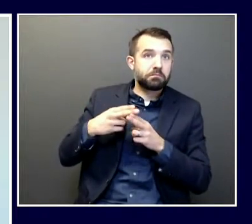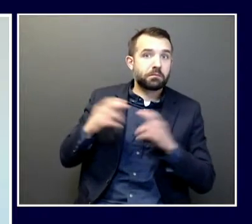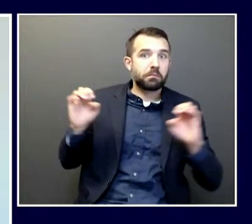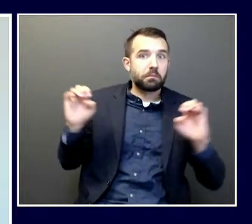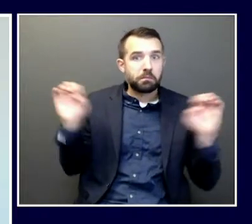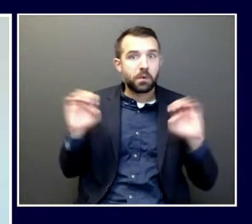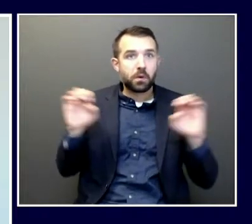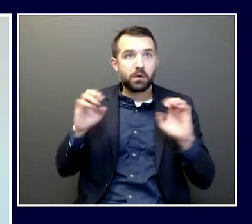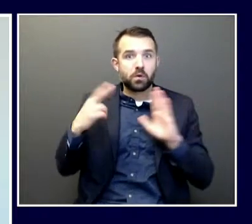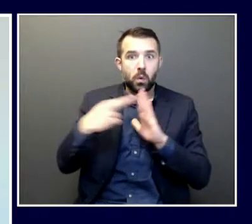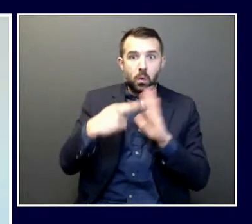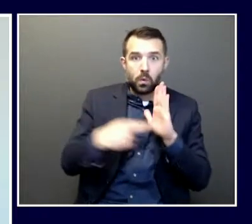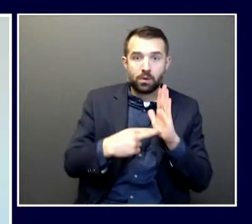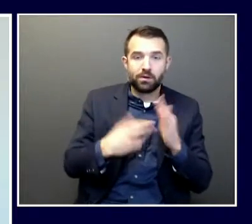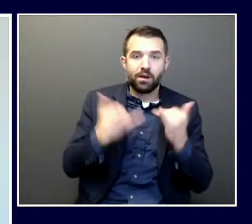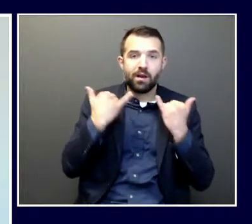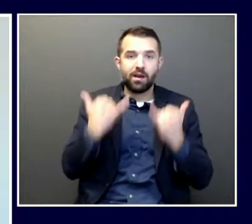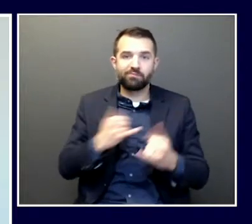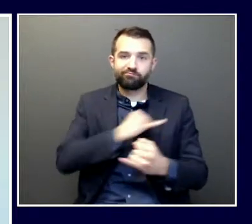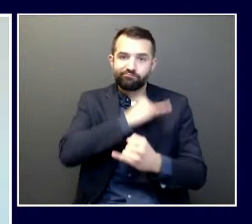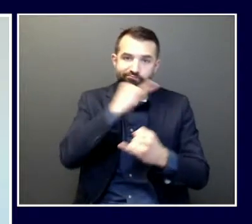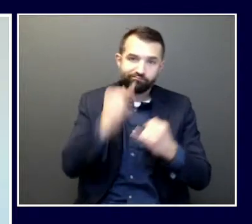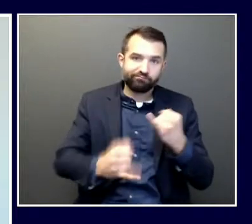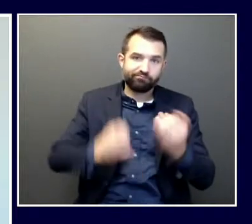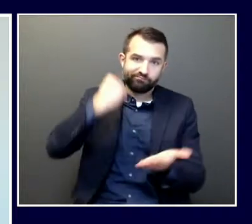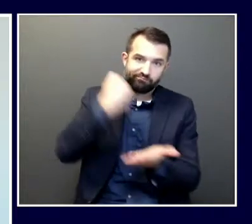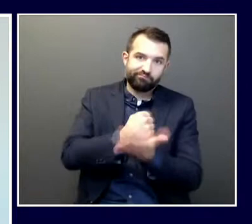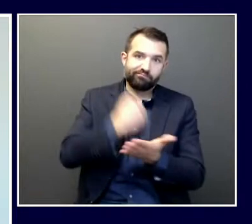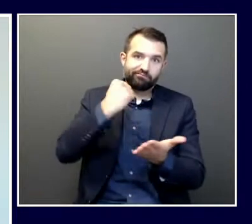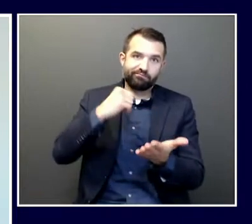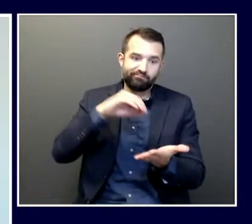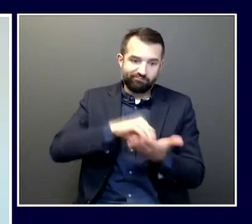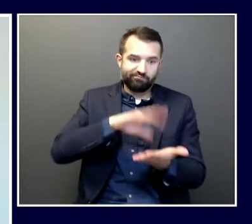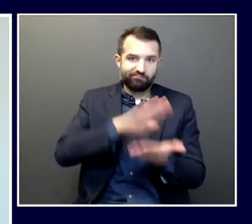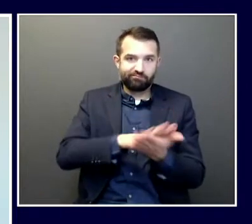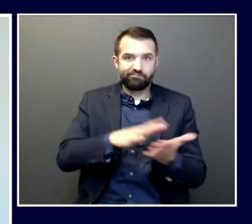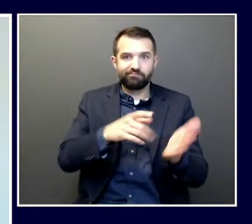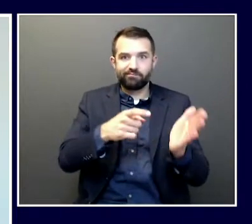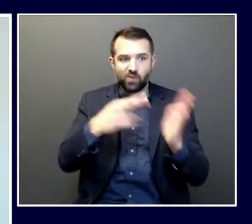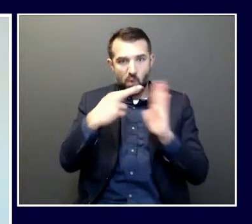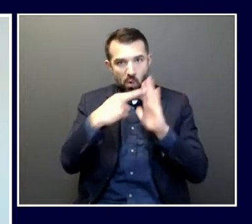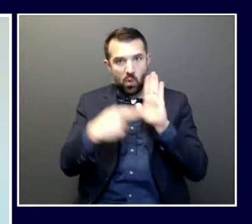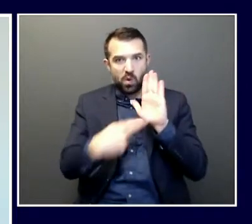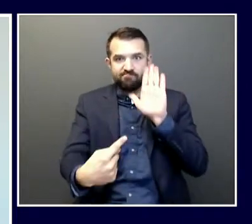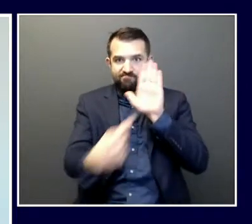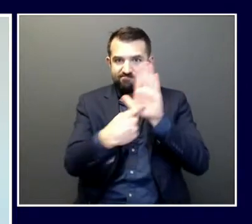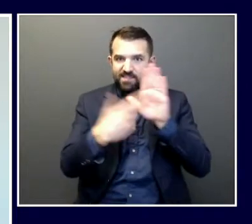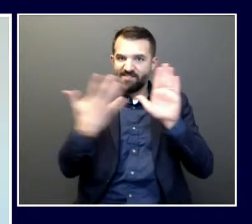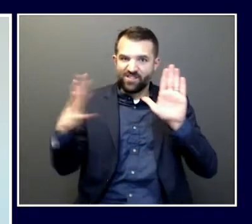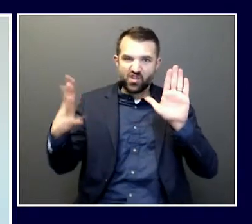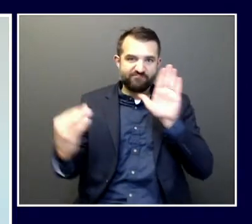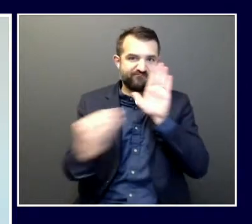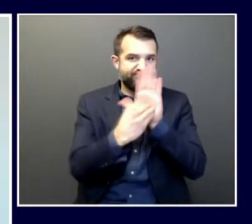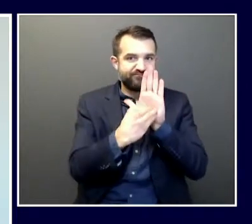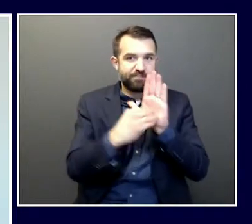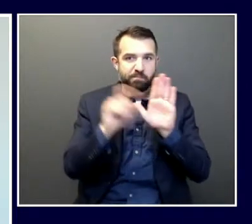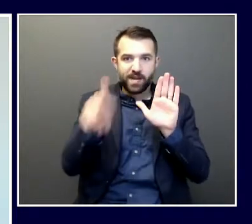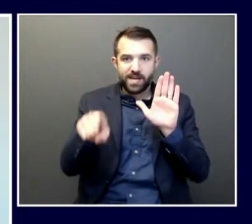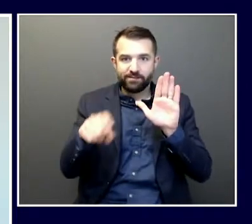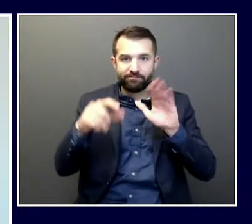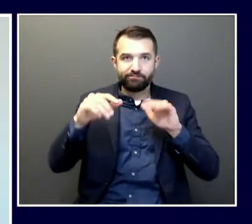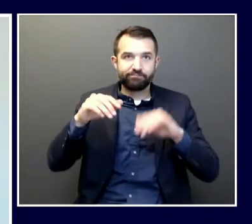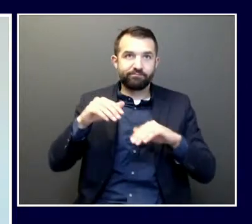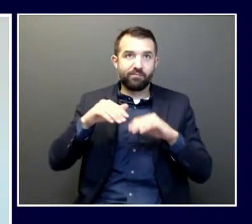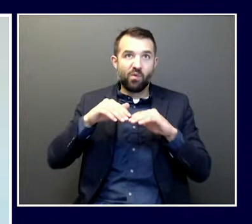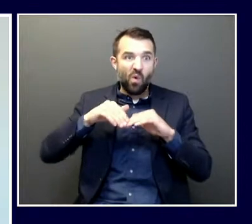that nearly 100% of healthcare facility staff are vaccinated demonstrates that the policies that Maine